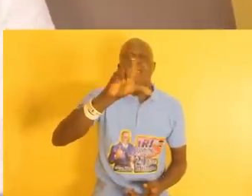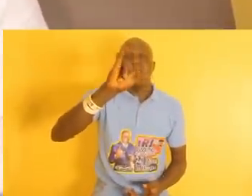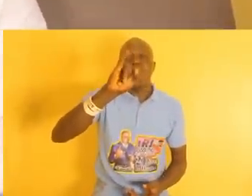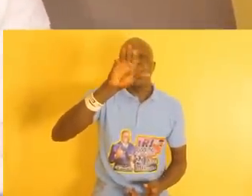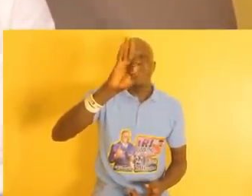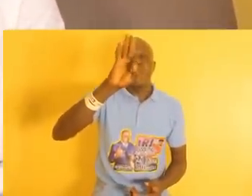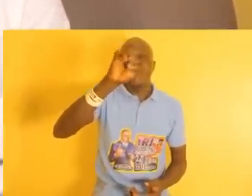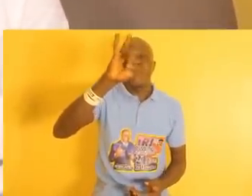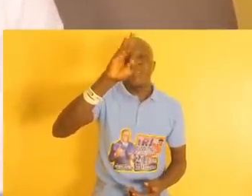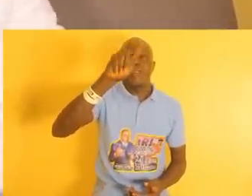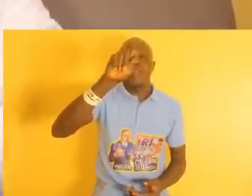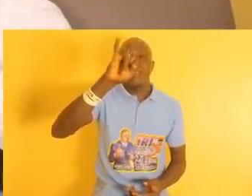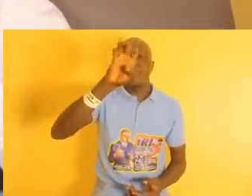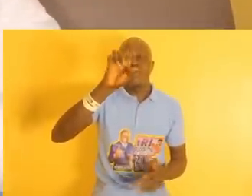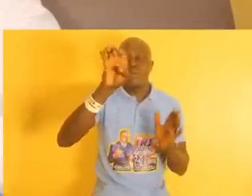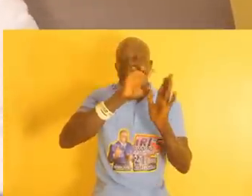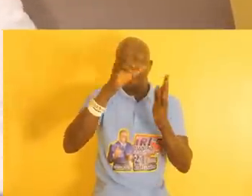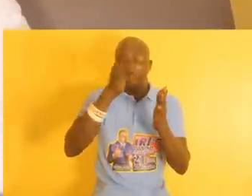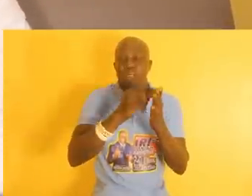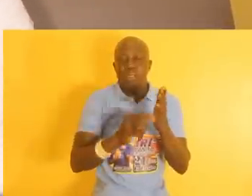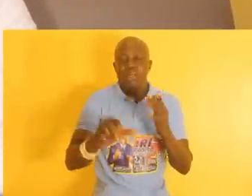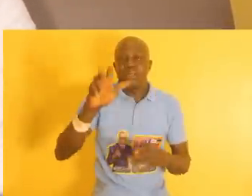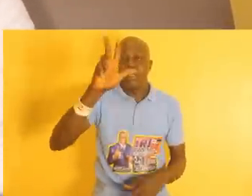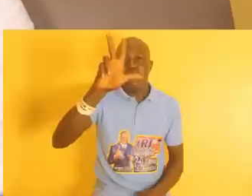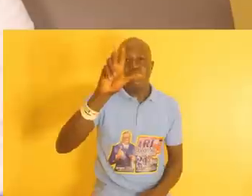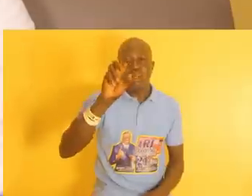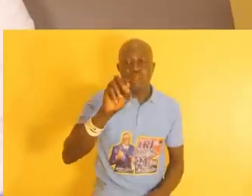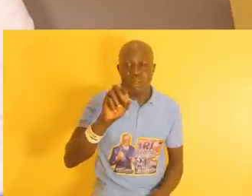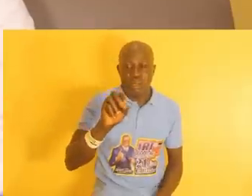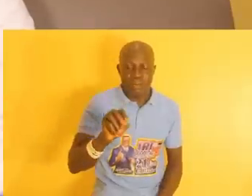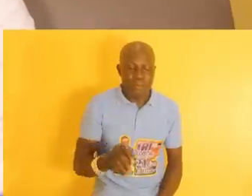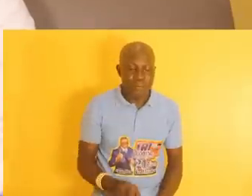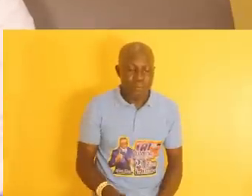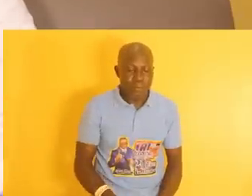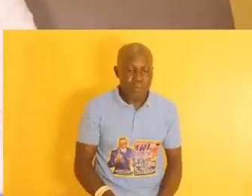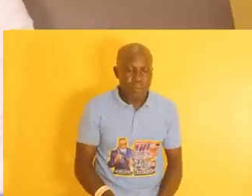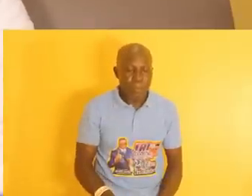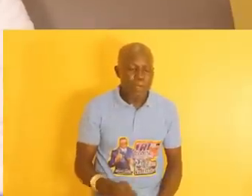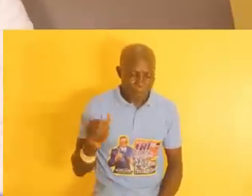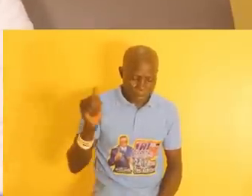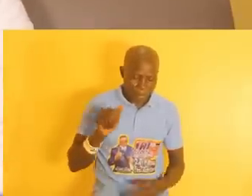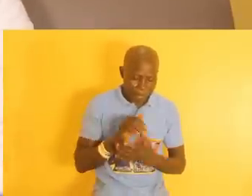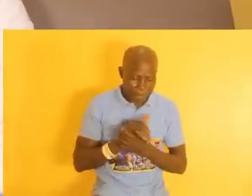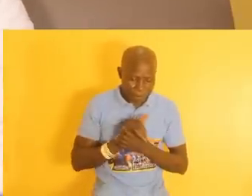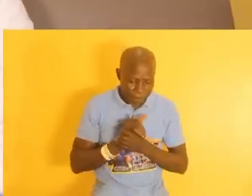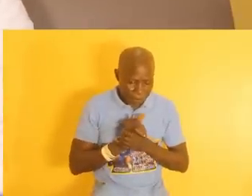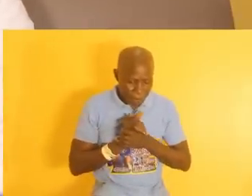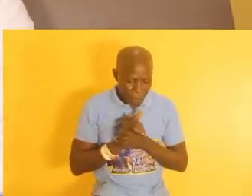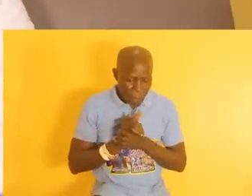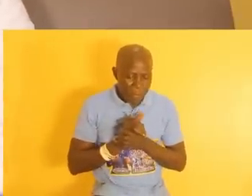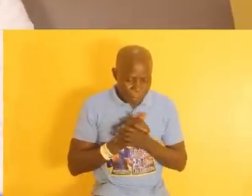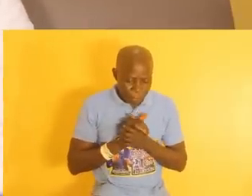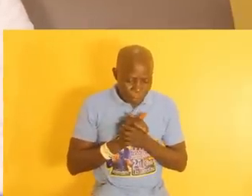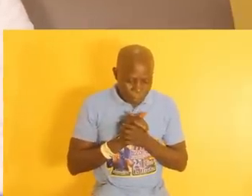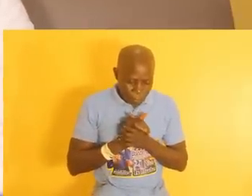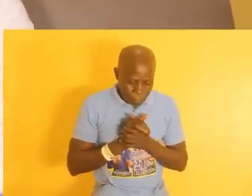chapter 8, verse 30. What is it there? Moses si mu ninu oro ita sori ni. Yes. Ati ninu eje tin be lori pepe.